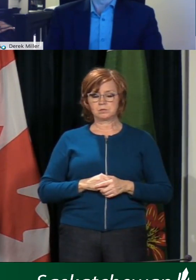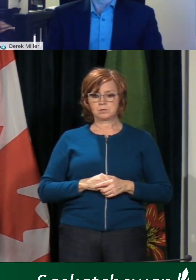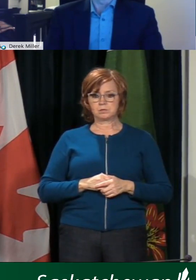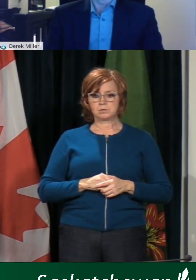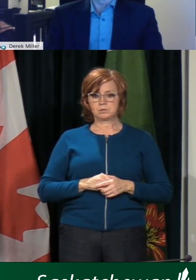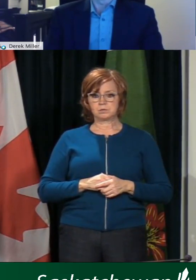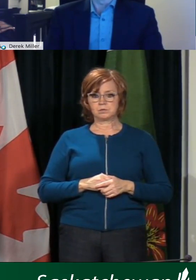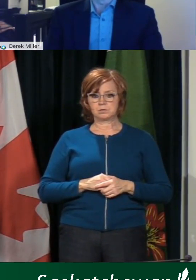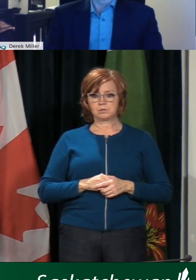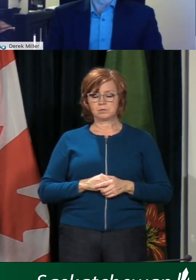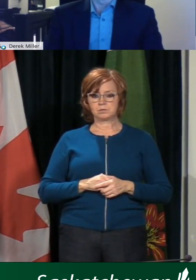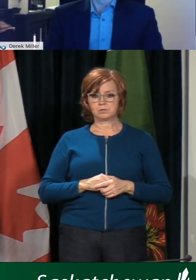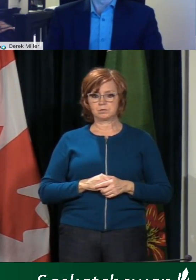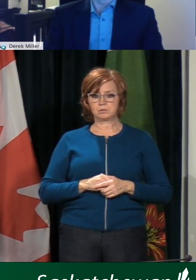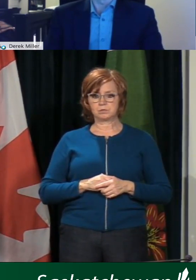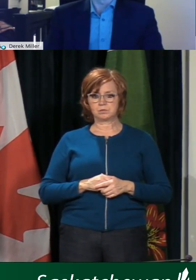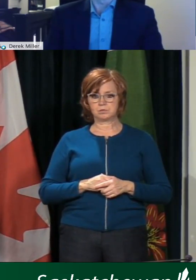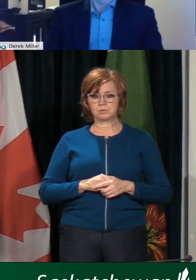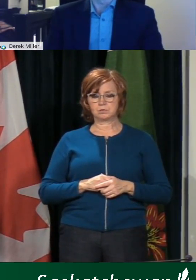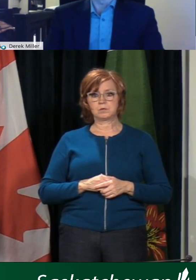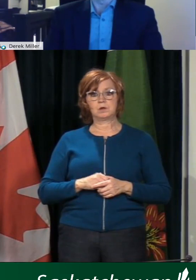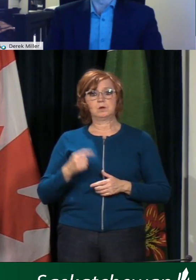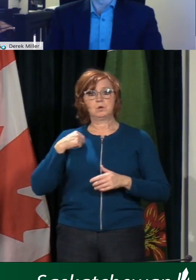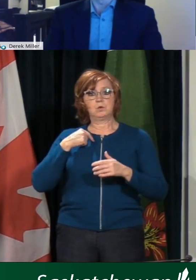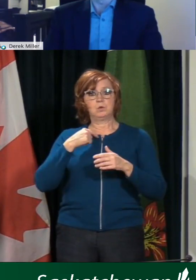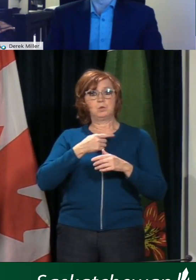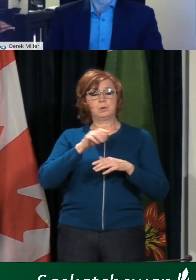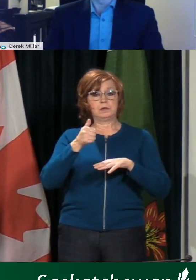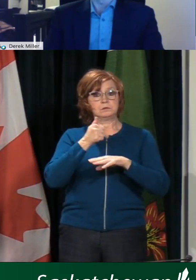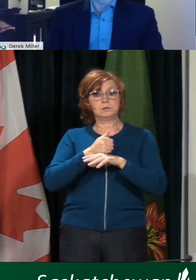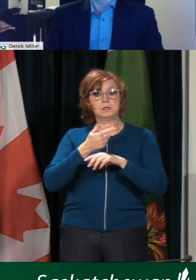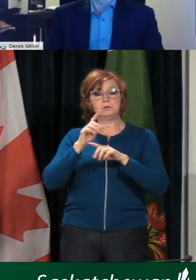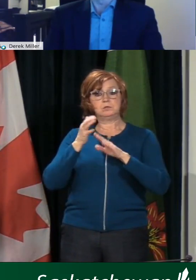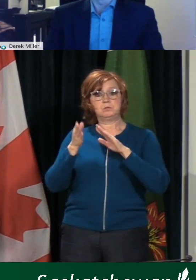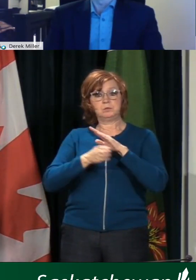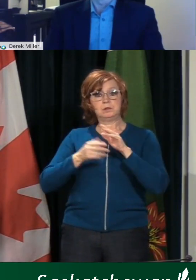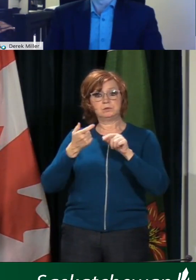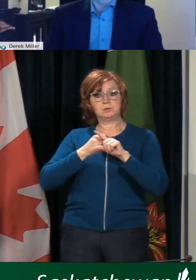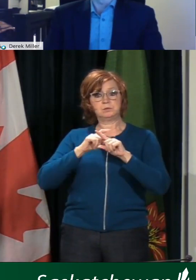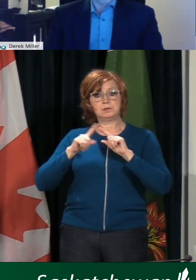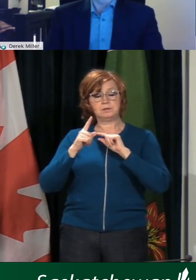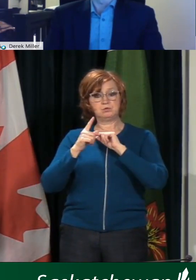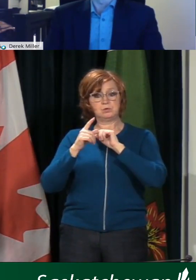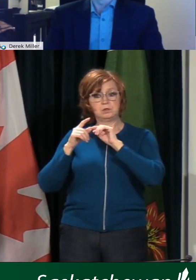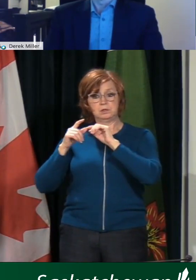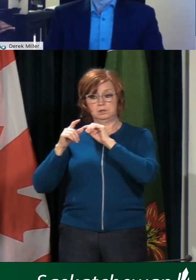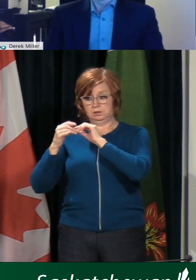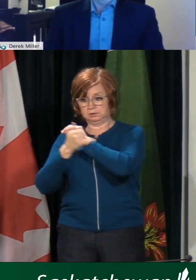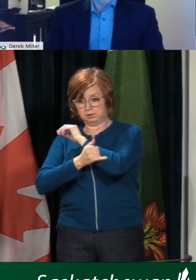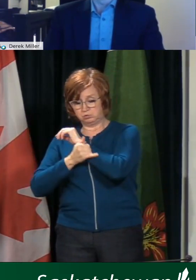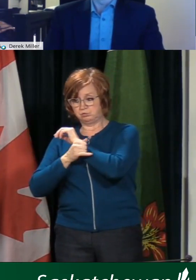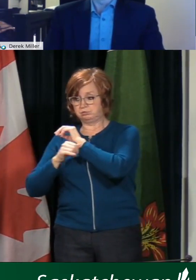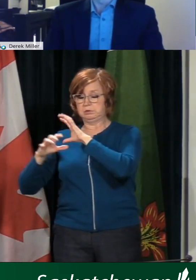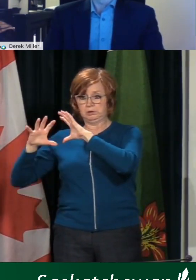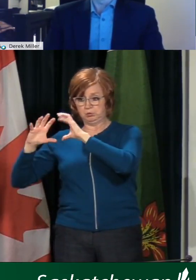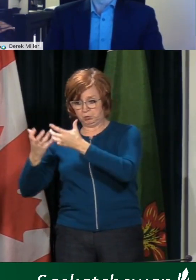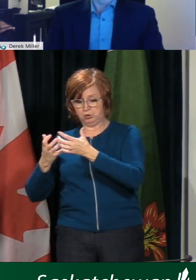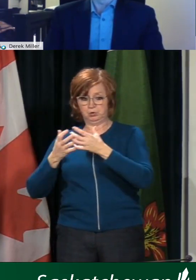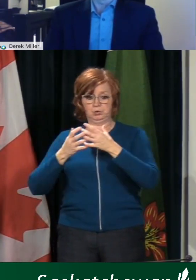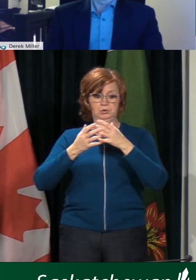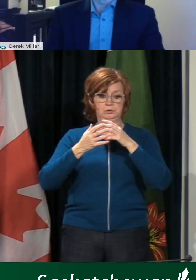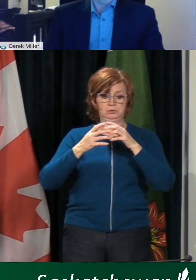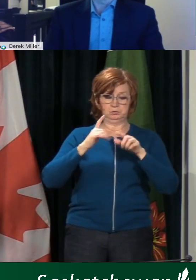at the experience in other jurisdictions around the world and also in Canada and North America. You may recall